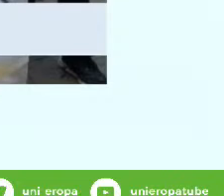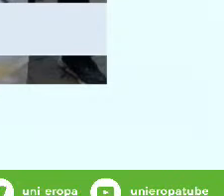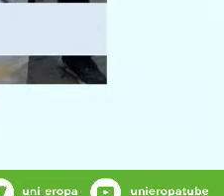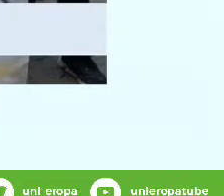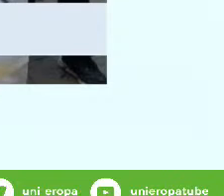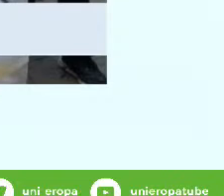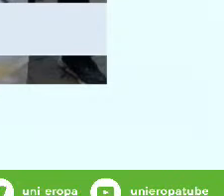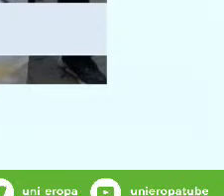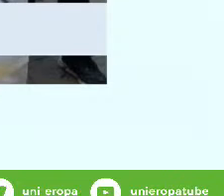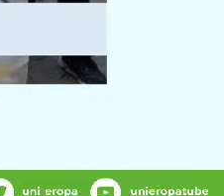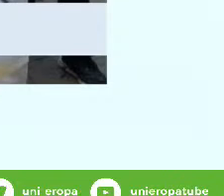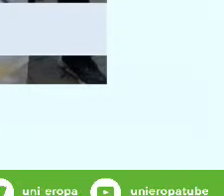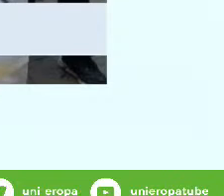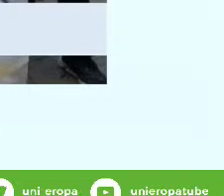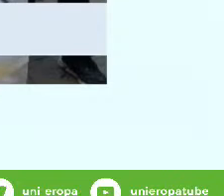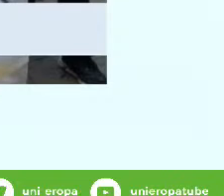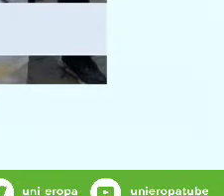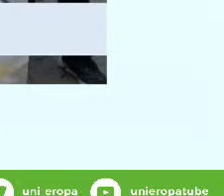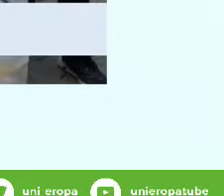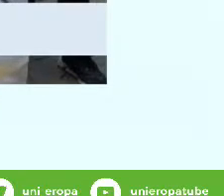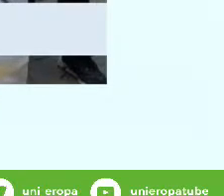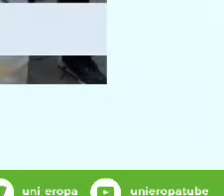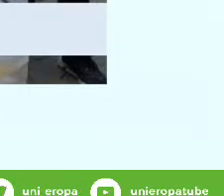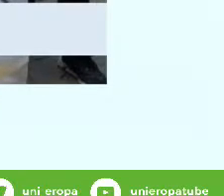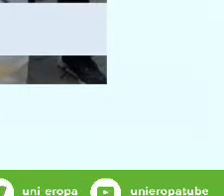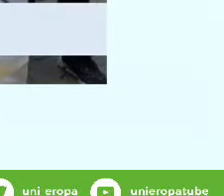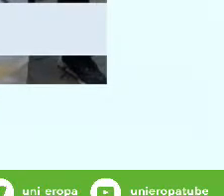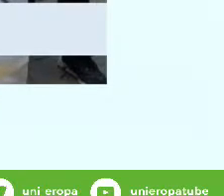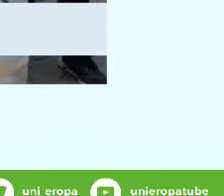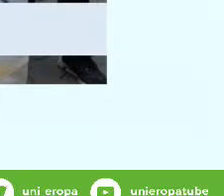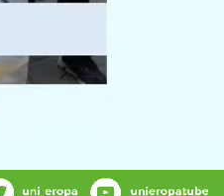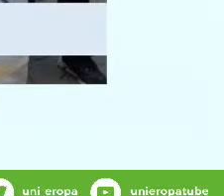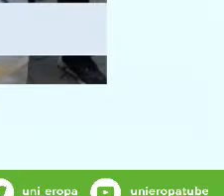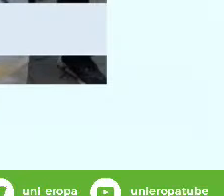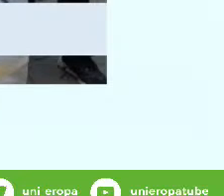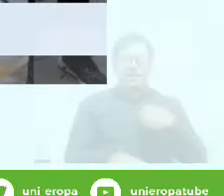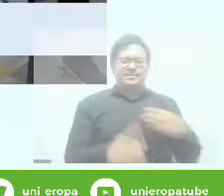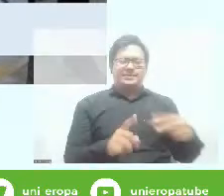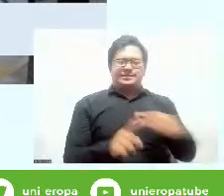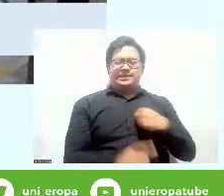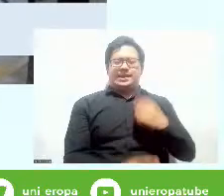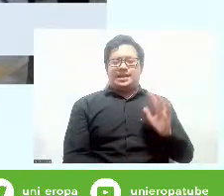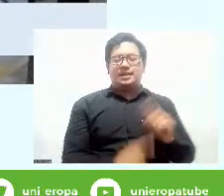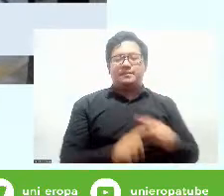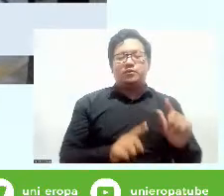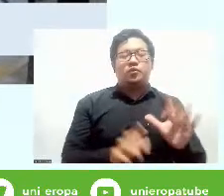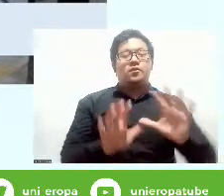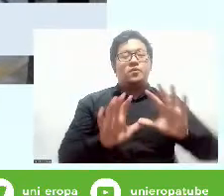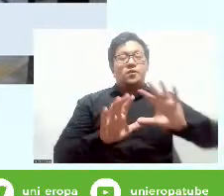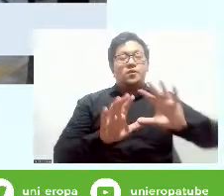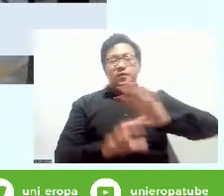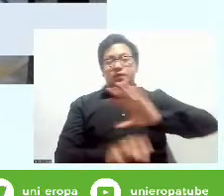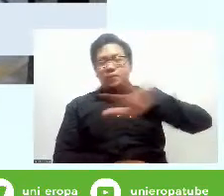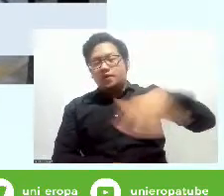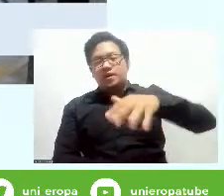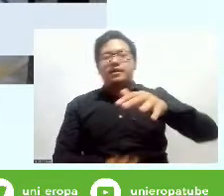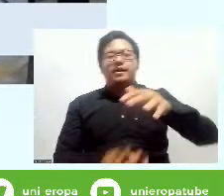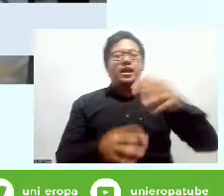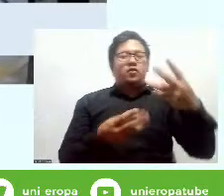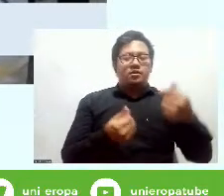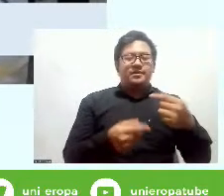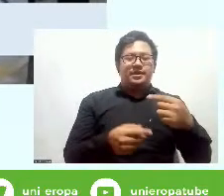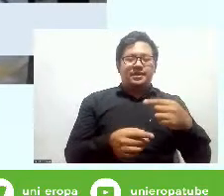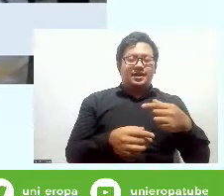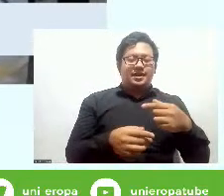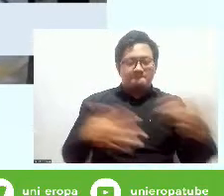ekonomis kaji yesterday yesterday terjun Edward F with foreign Yoon tries